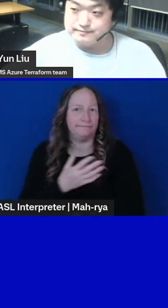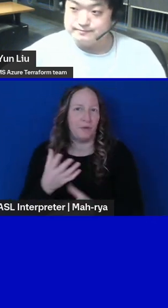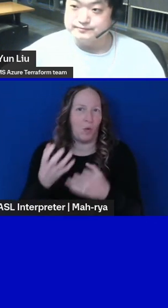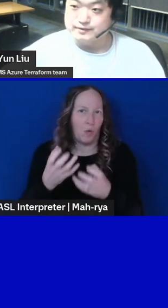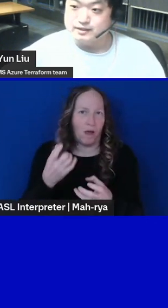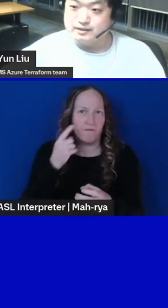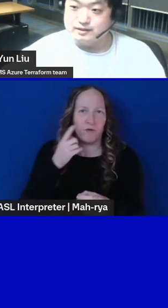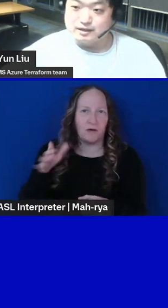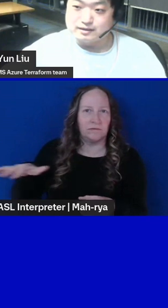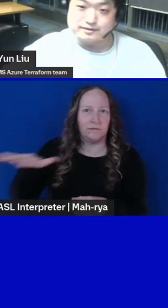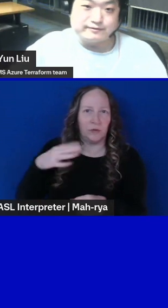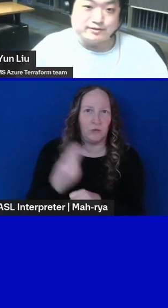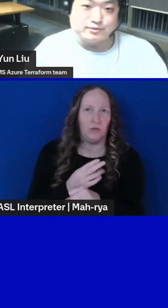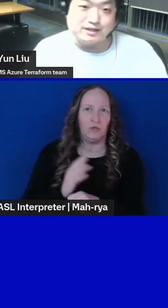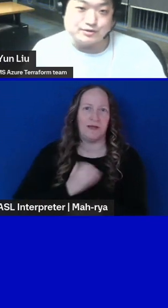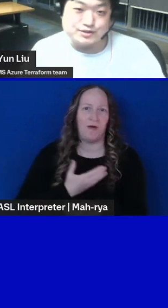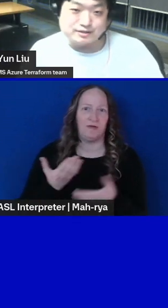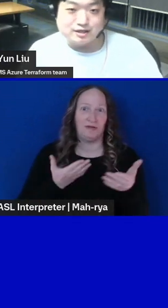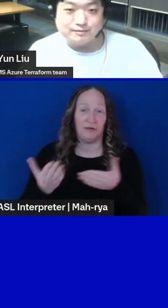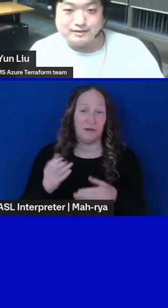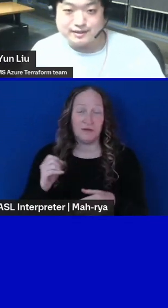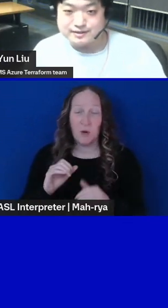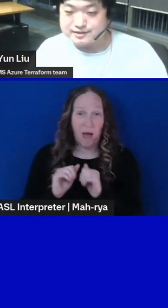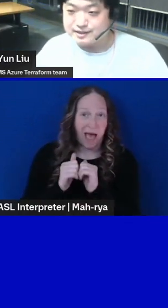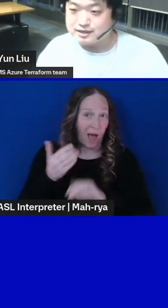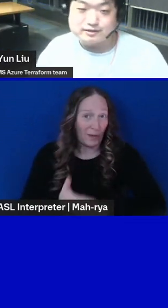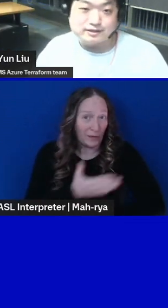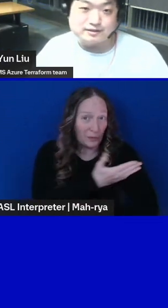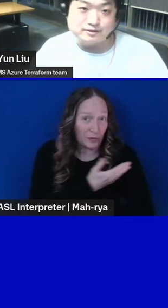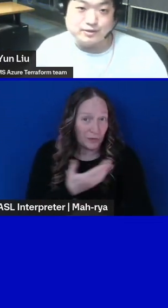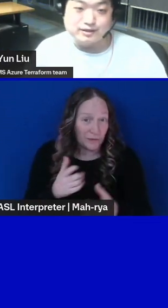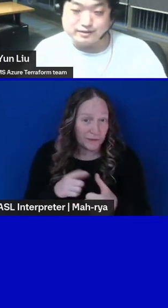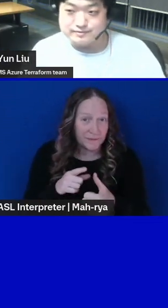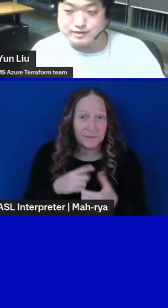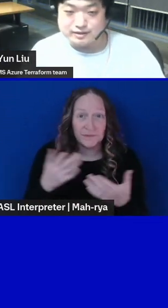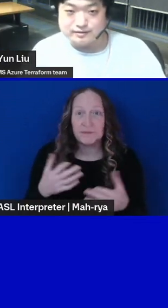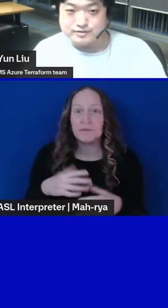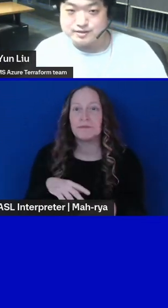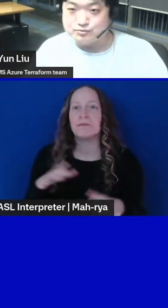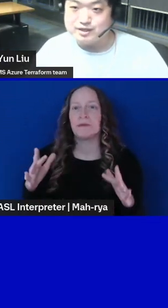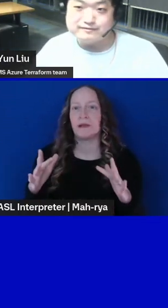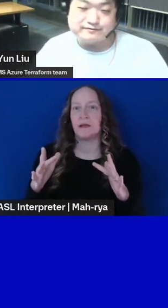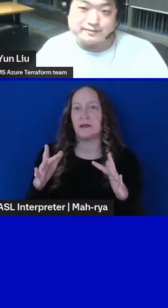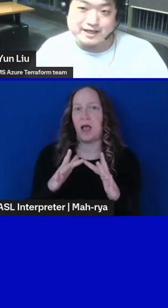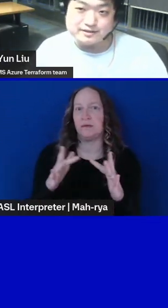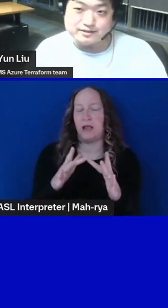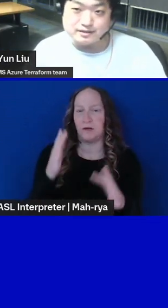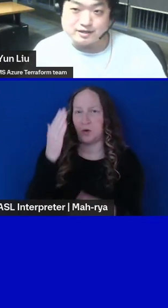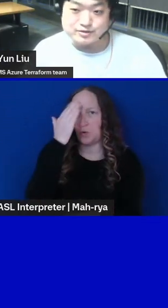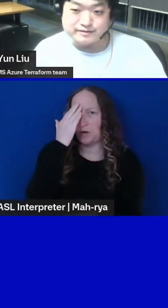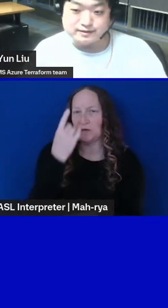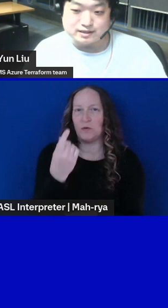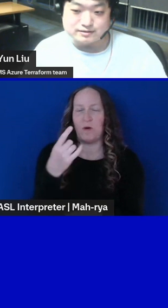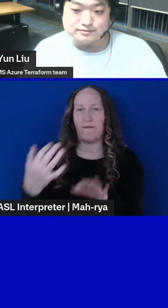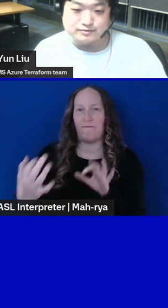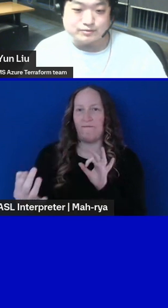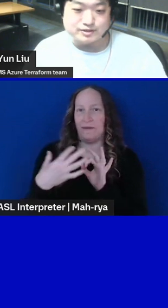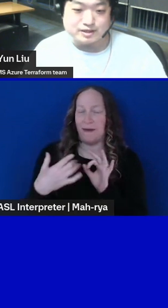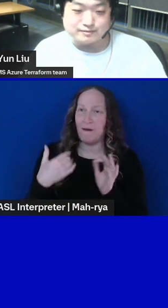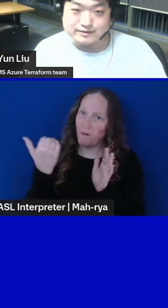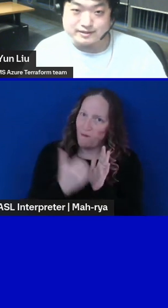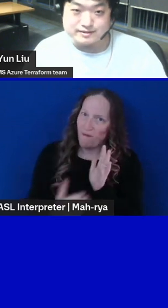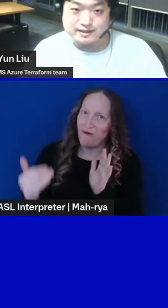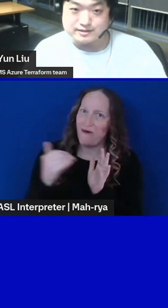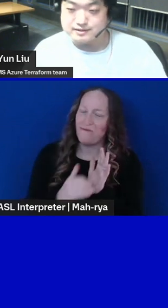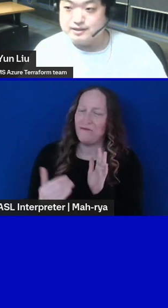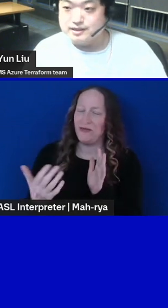service. The first one I will talk about is the context awareness. So one of the feedbacks I receive a lot when we